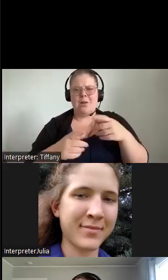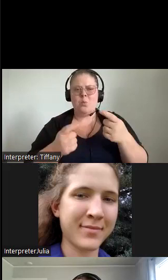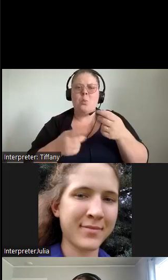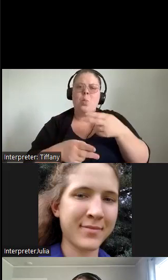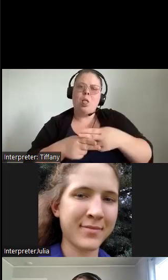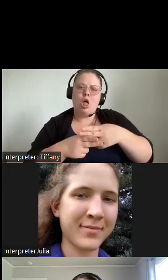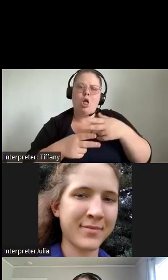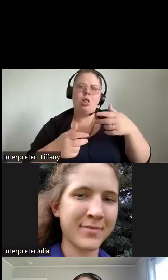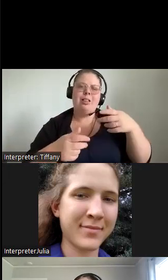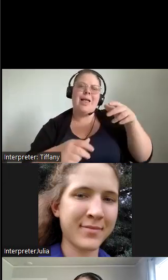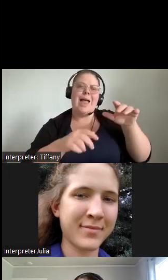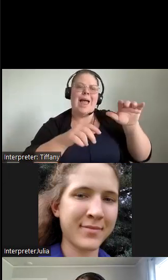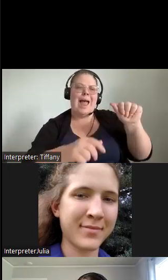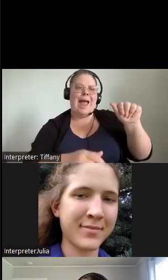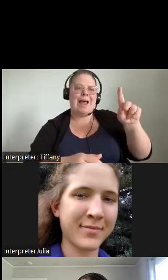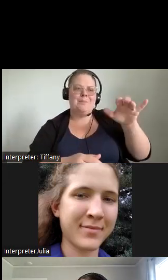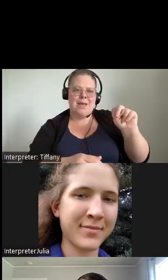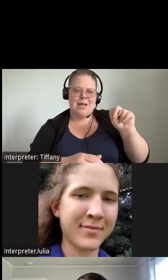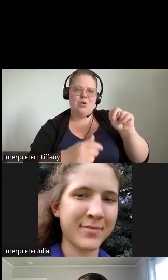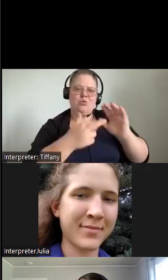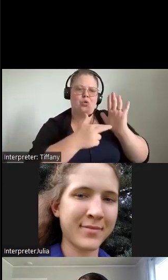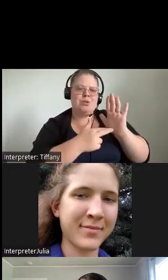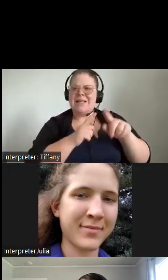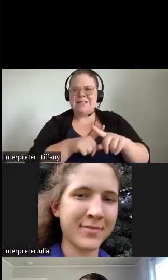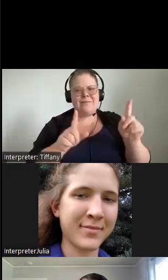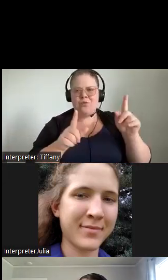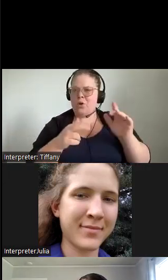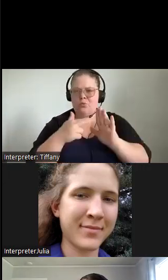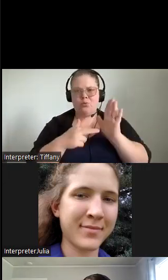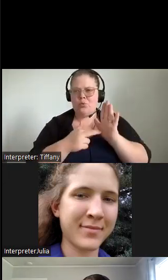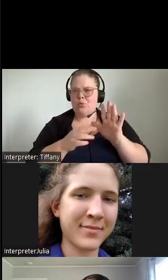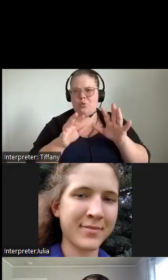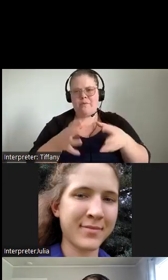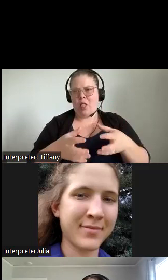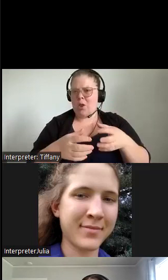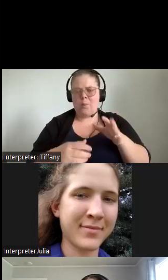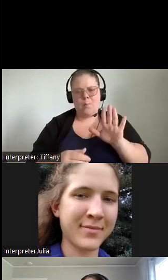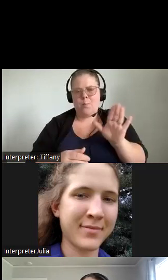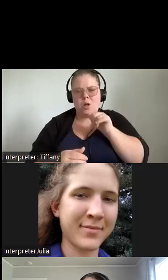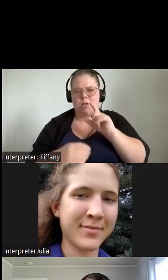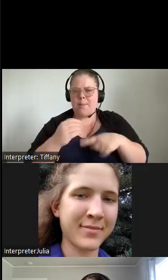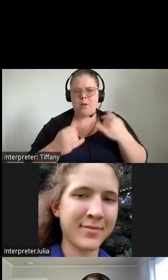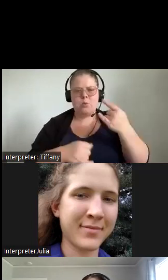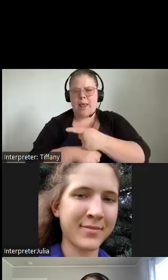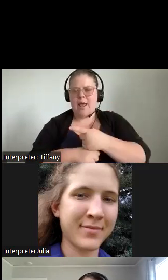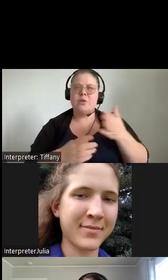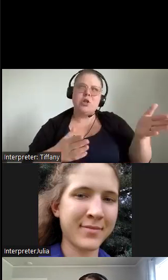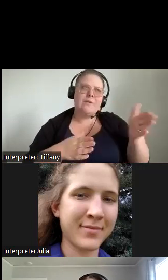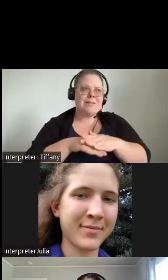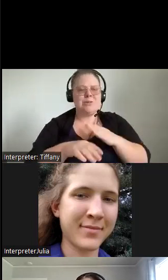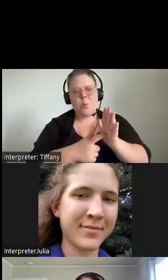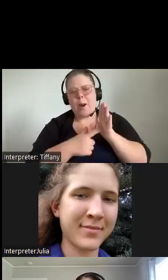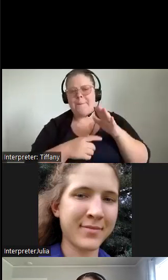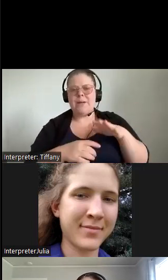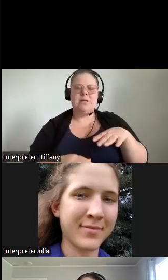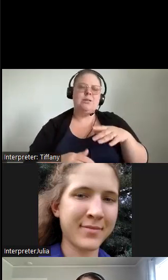It's a separate rule volume. It's not what we're talking about here today. So those service access requirements and the care coordination system rules